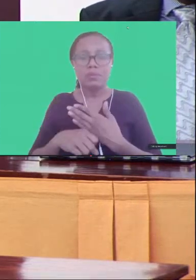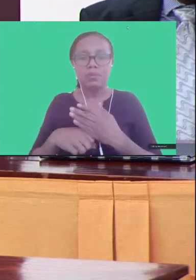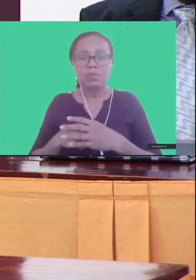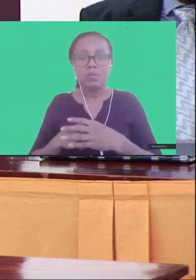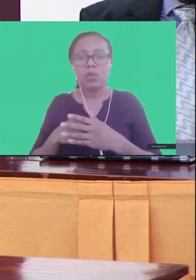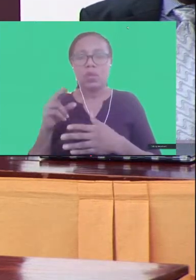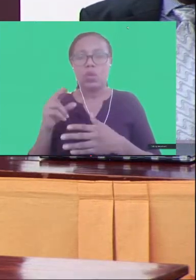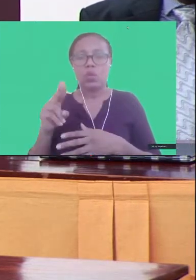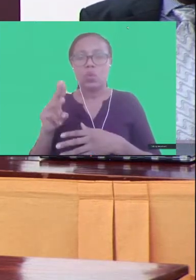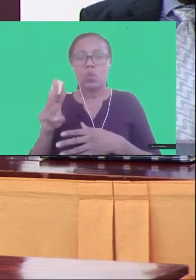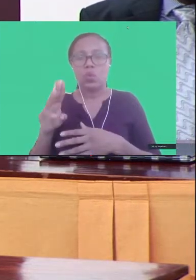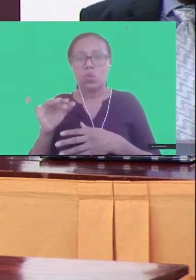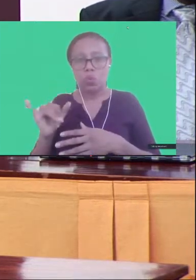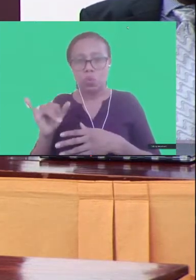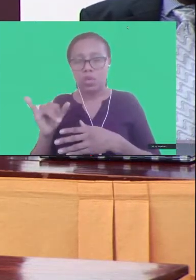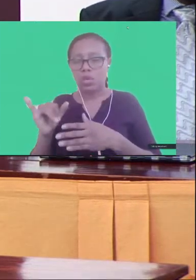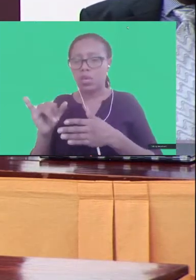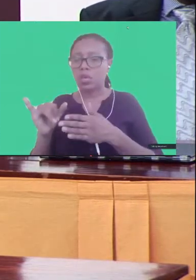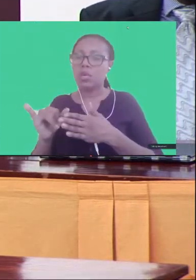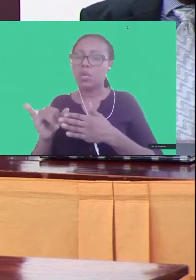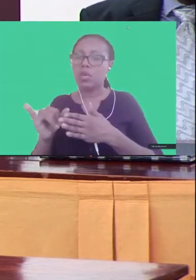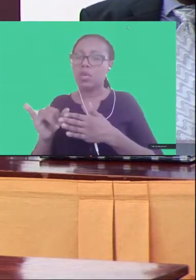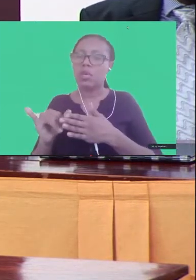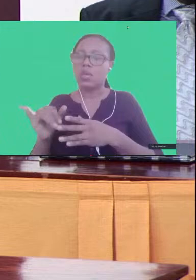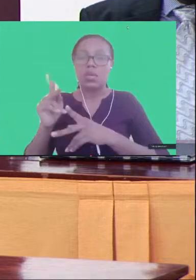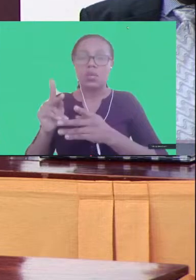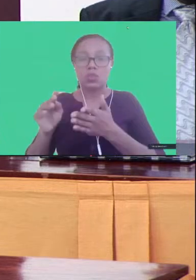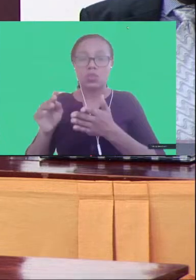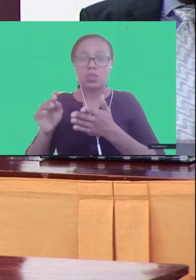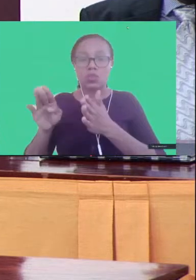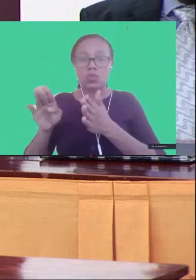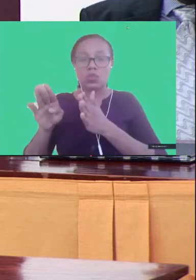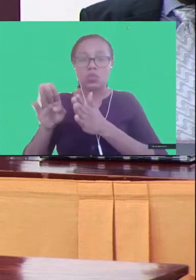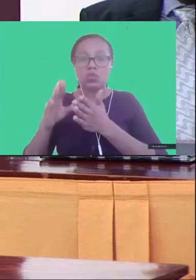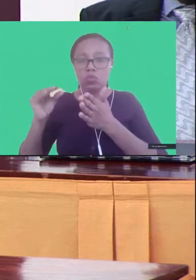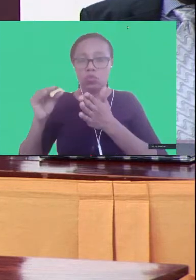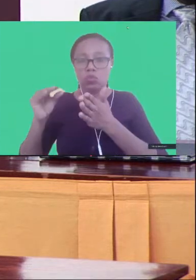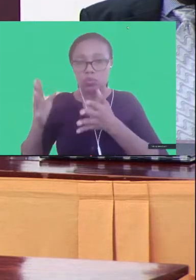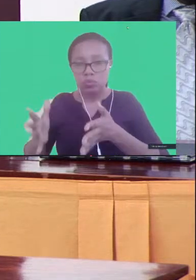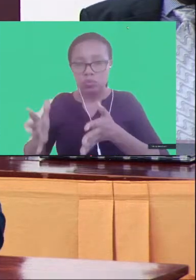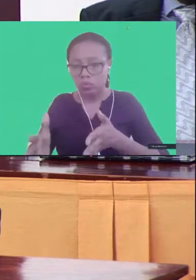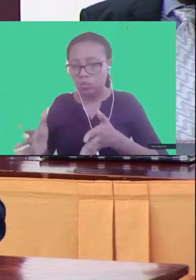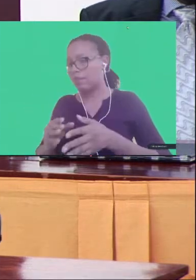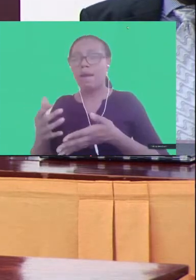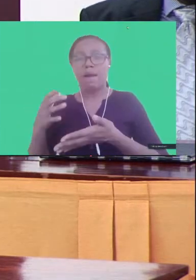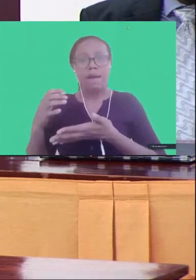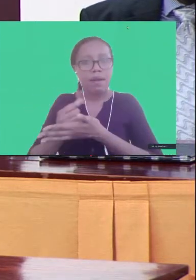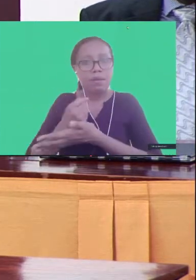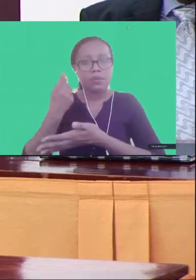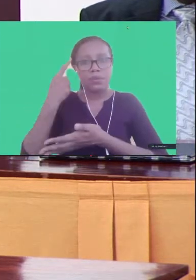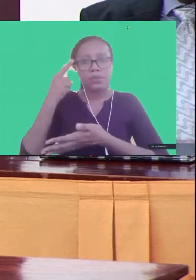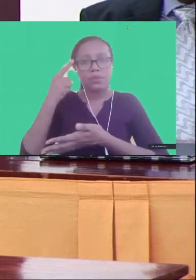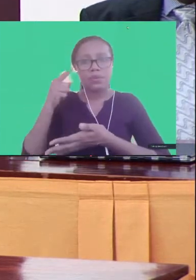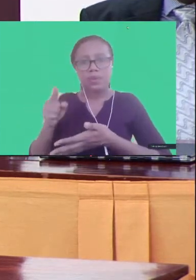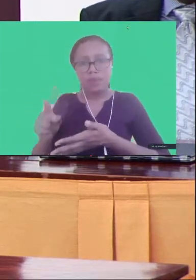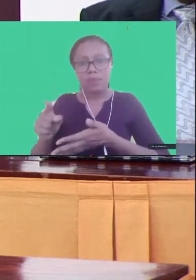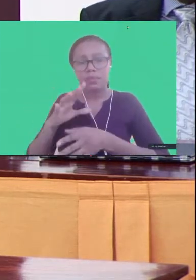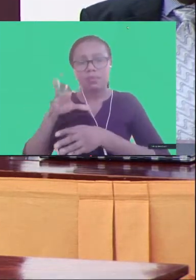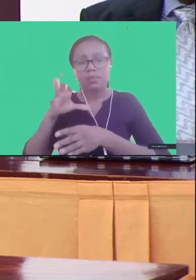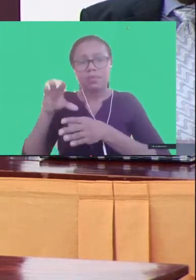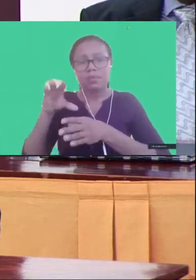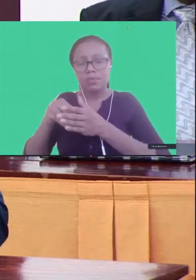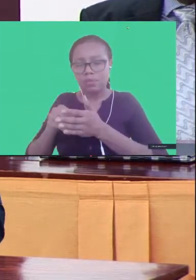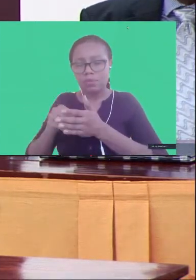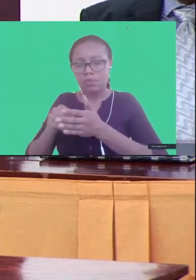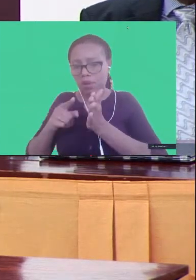terms of the coastal and marine environment, as well as training and capacity building by utilizing the funds that the company has